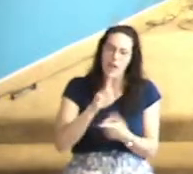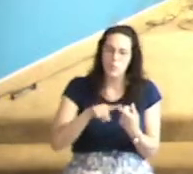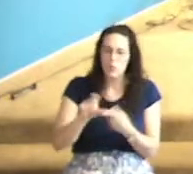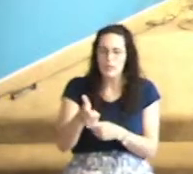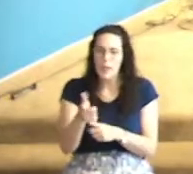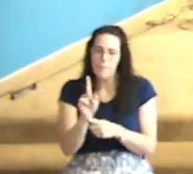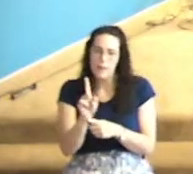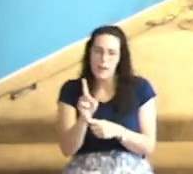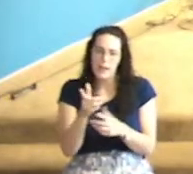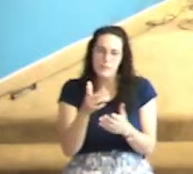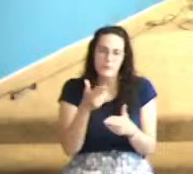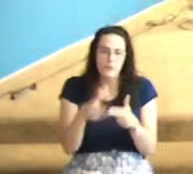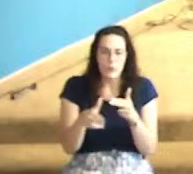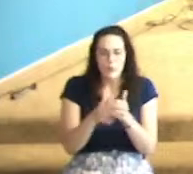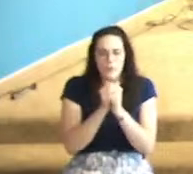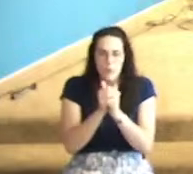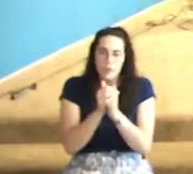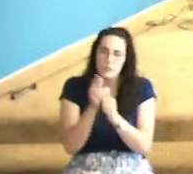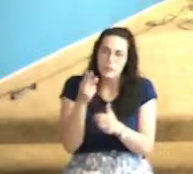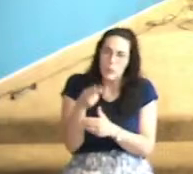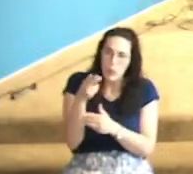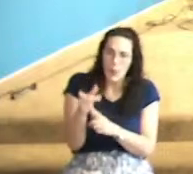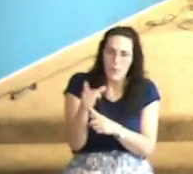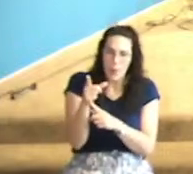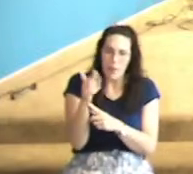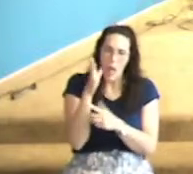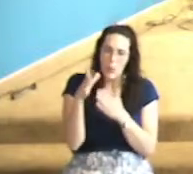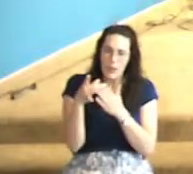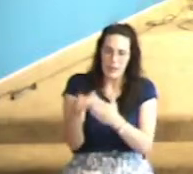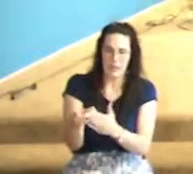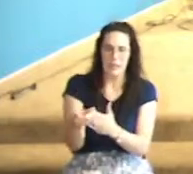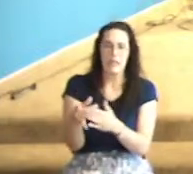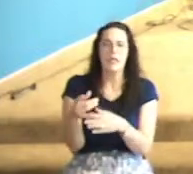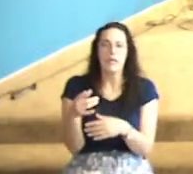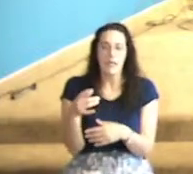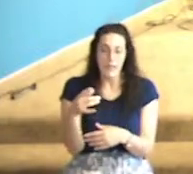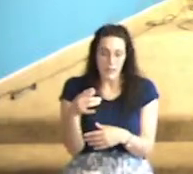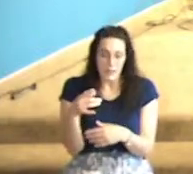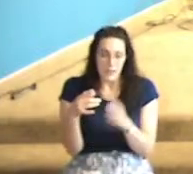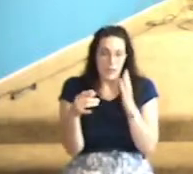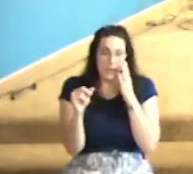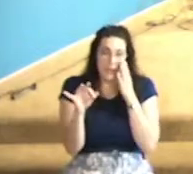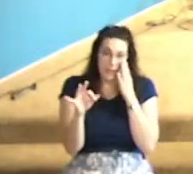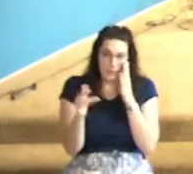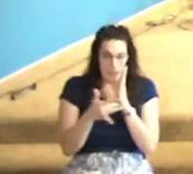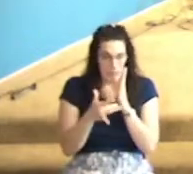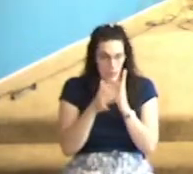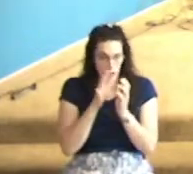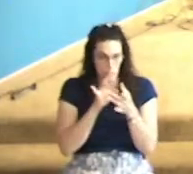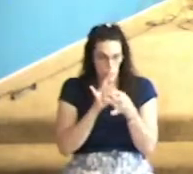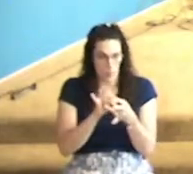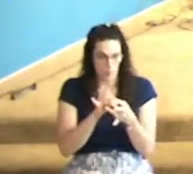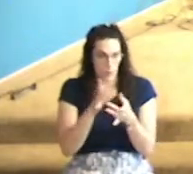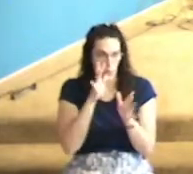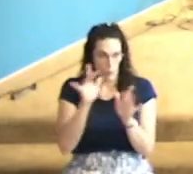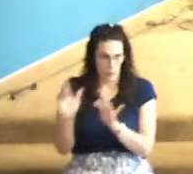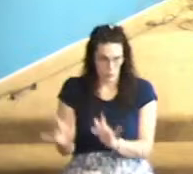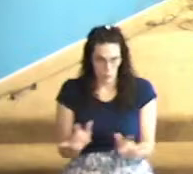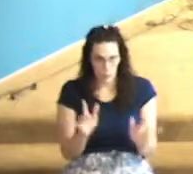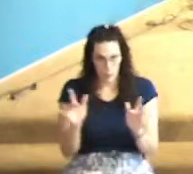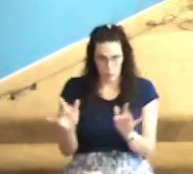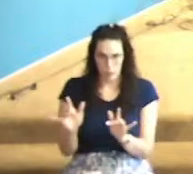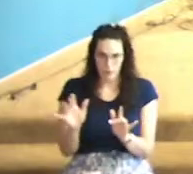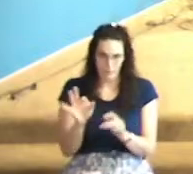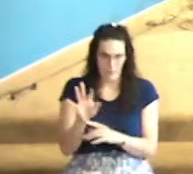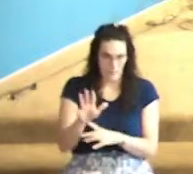5 to 10 minute little devotional historical moment. I'll lead at that. If technology cooperates, we'll record that and